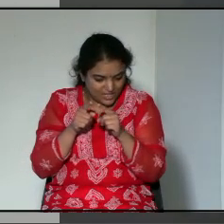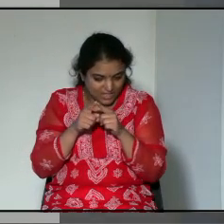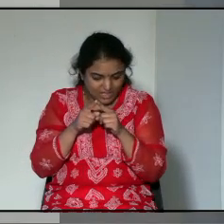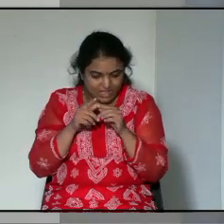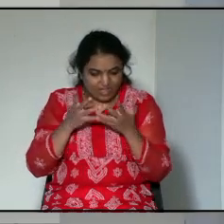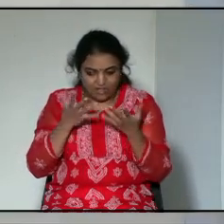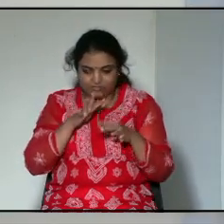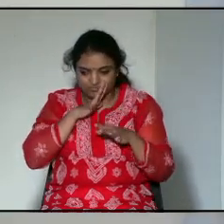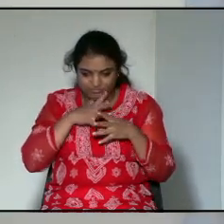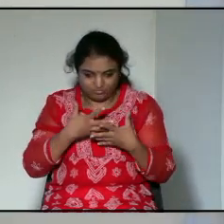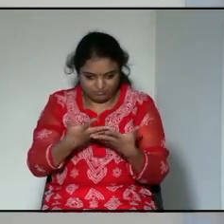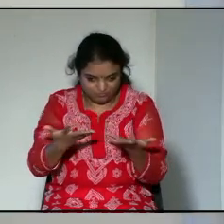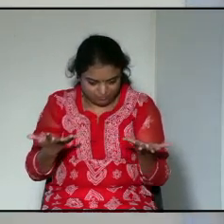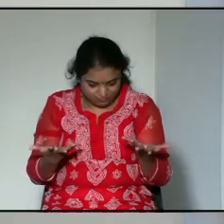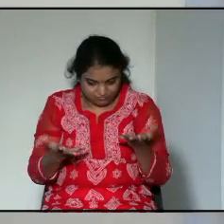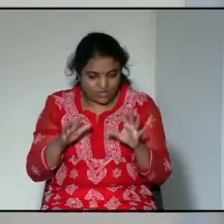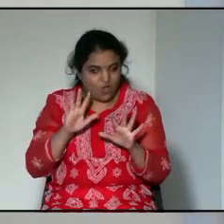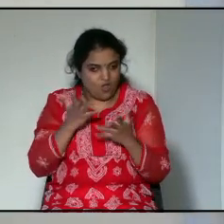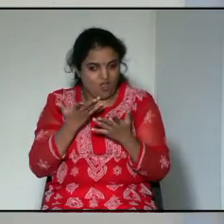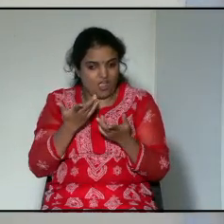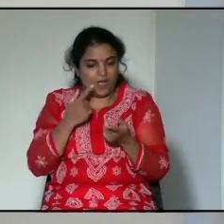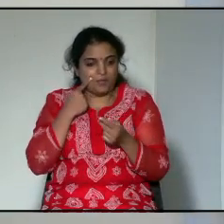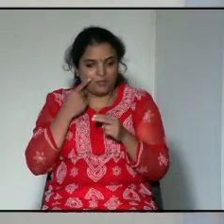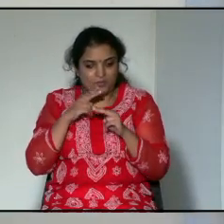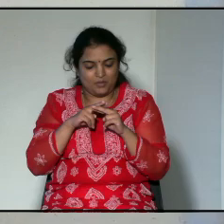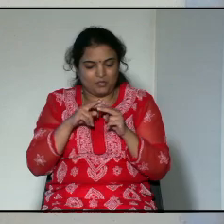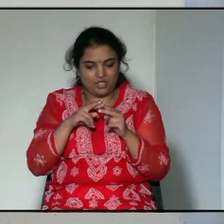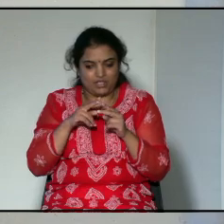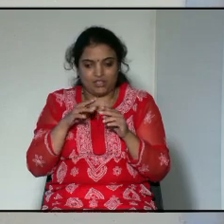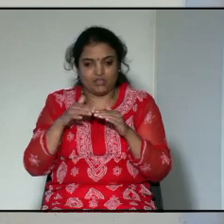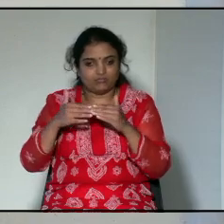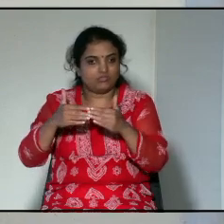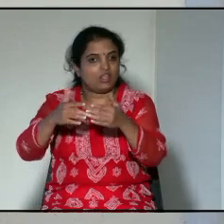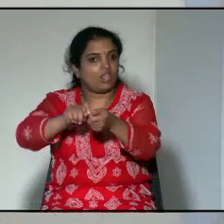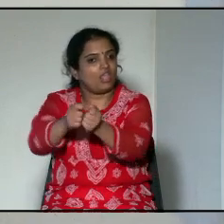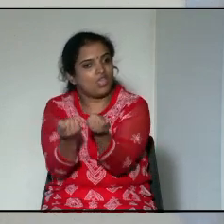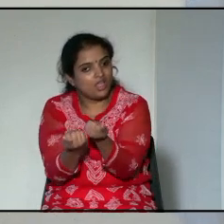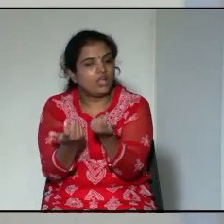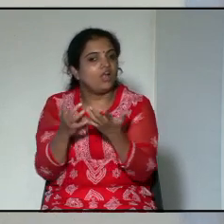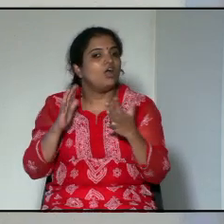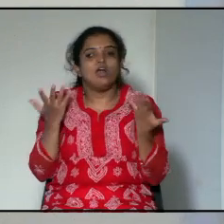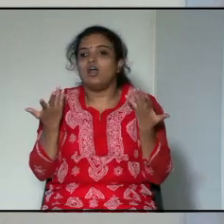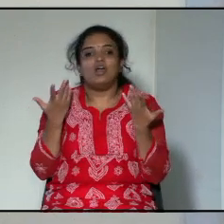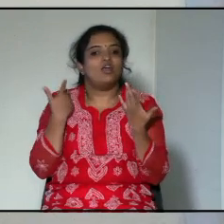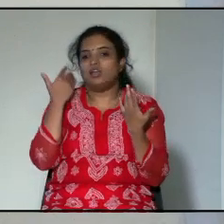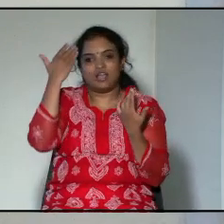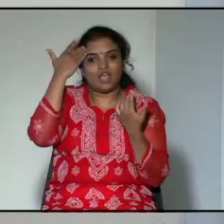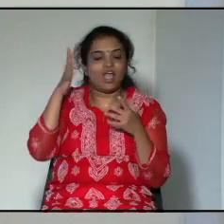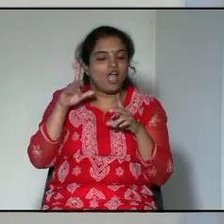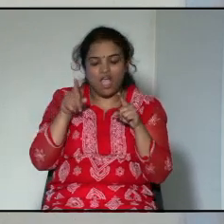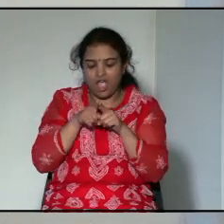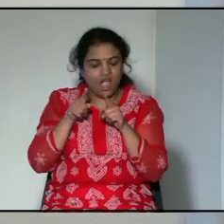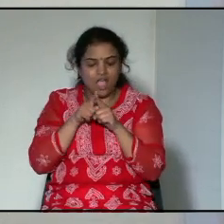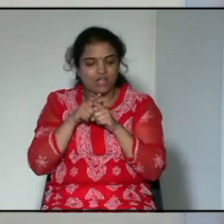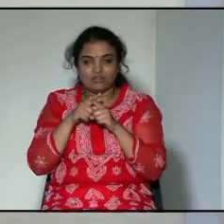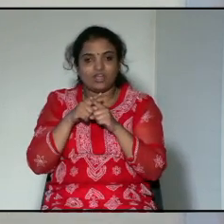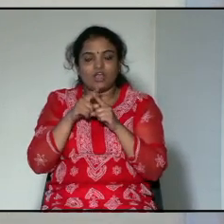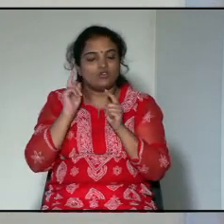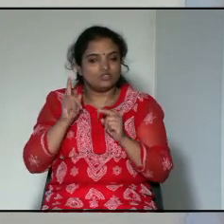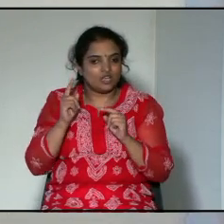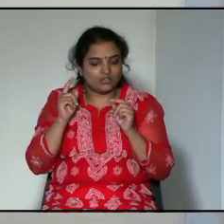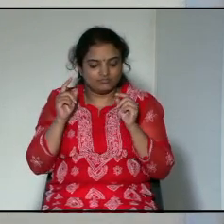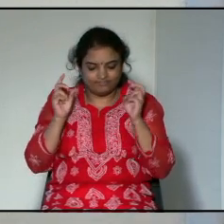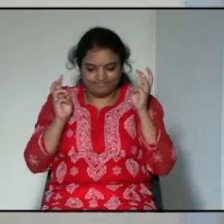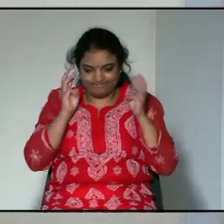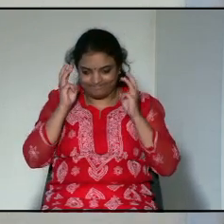up of the final product, throw away months of preparation, and cause a waste of wax and metal. So we have here